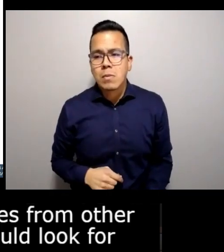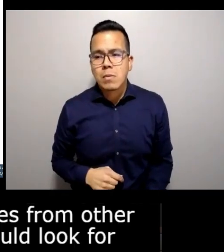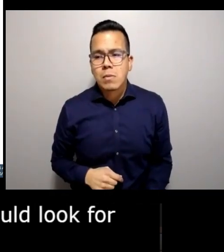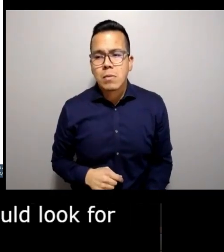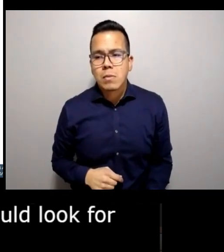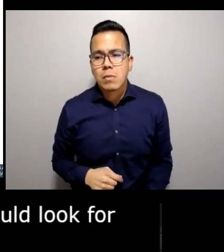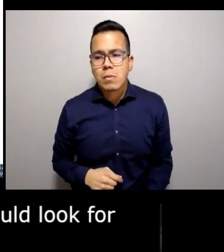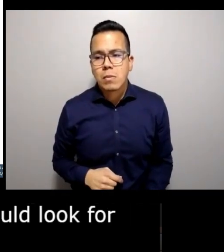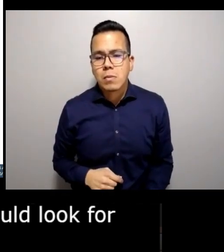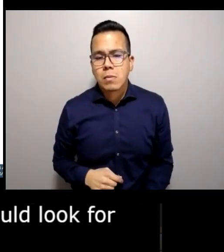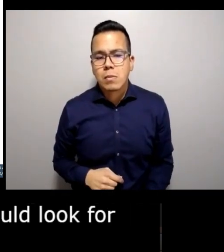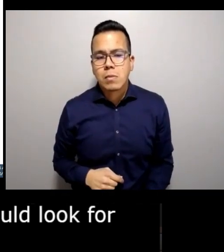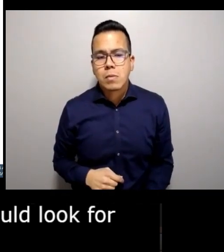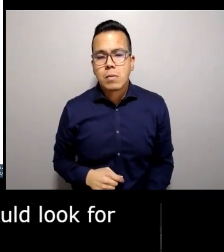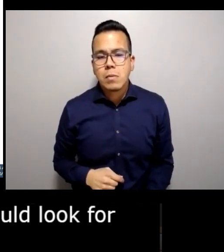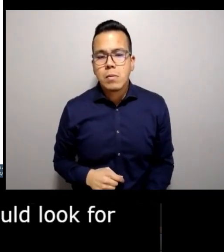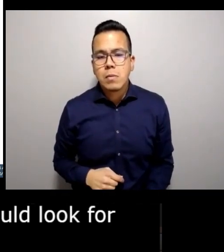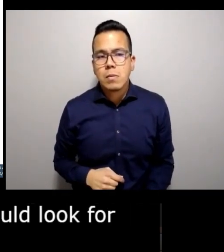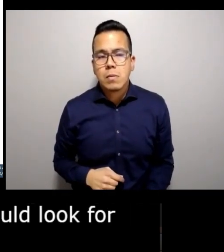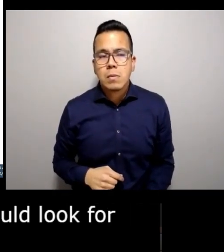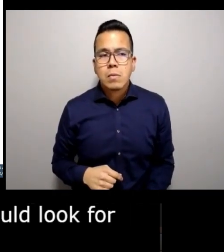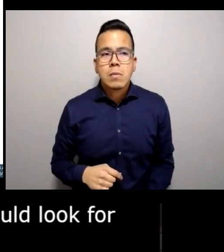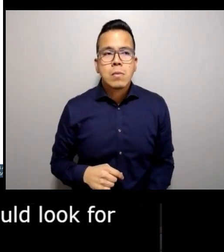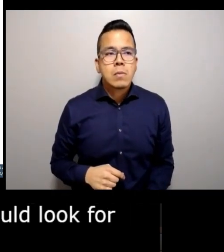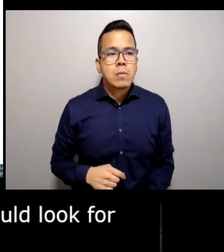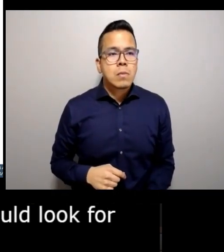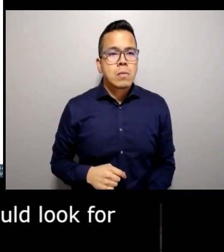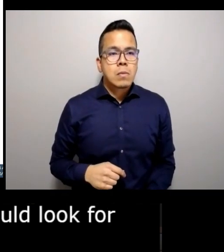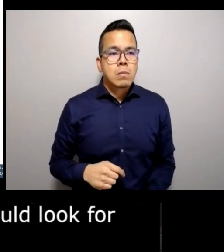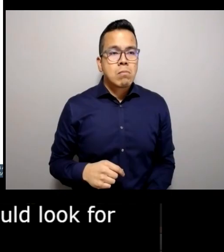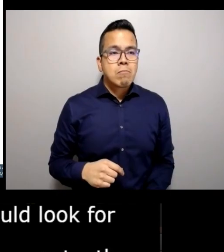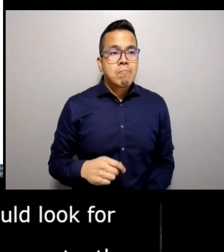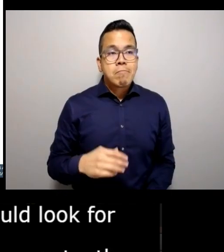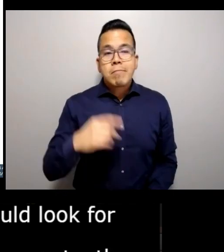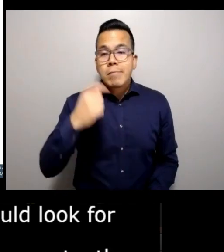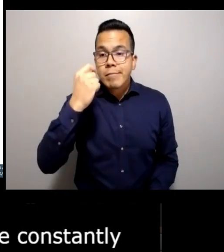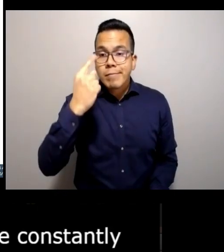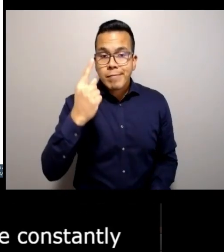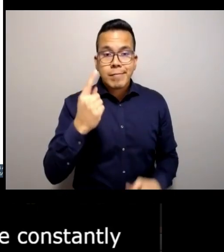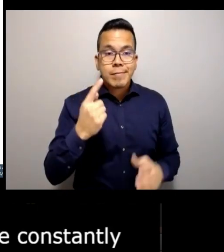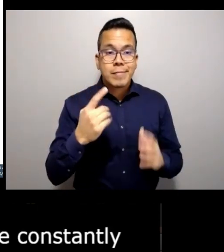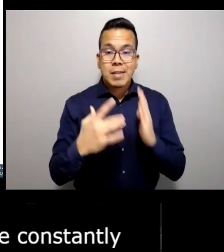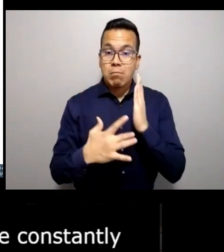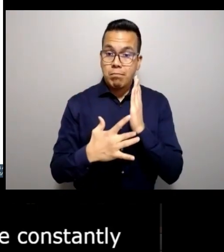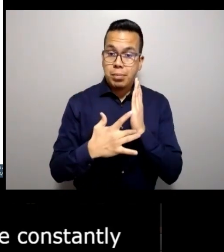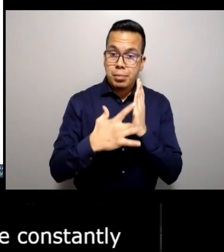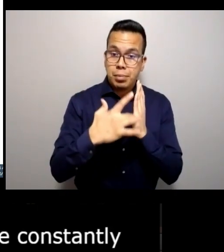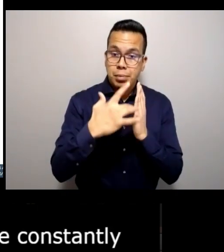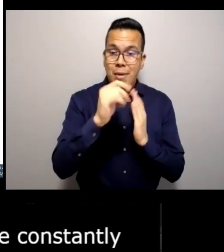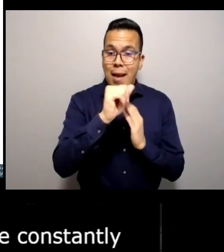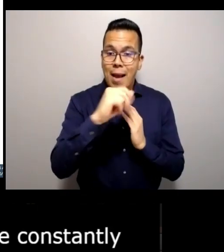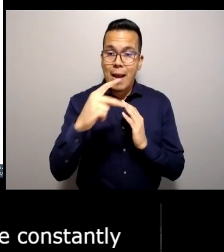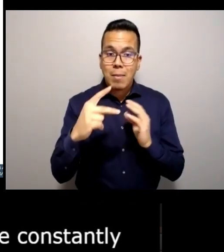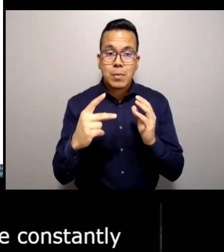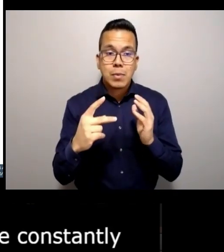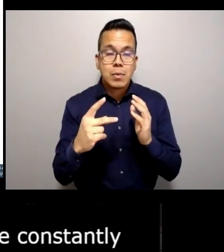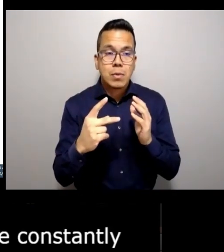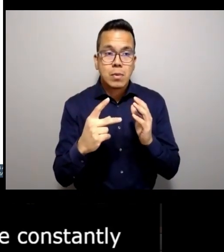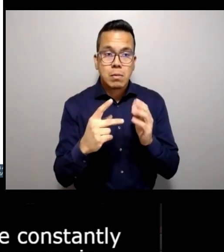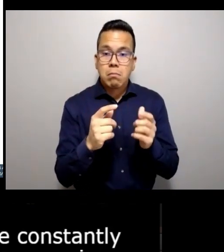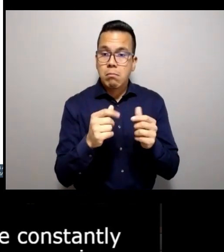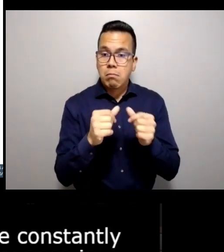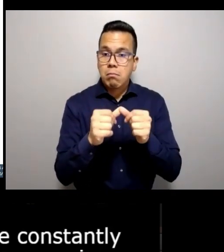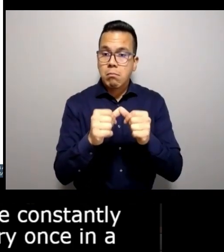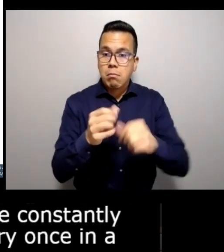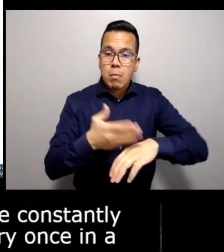mind is that platforms are constantly improving and changing the tools they have. Every once in a while, the changes are